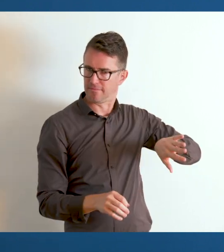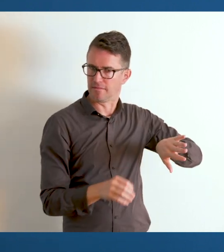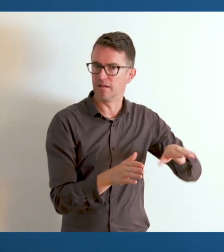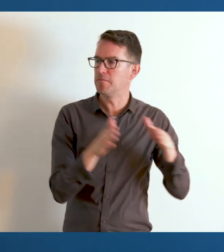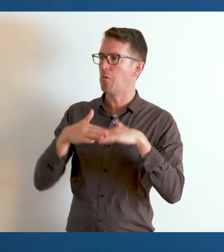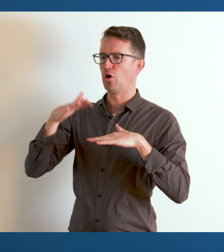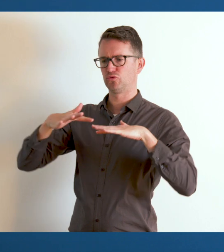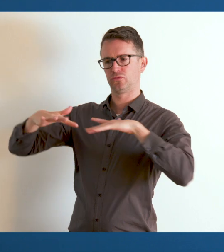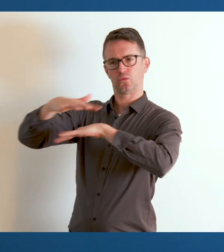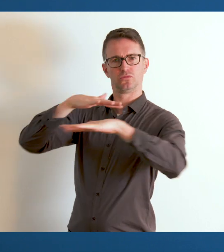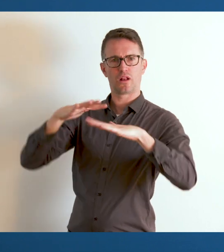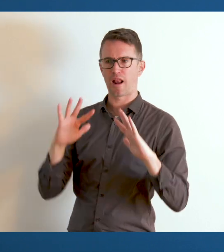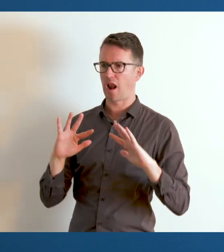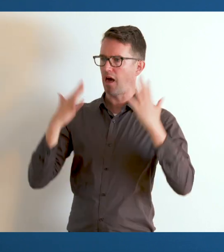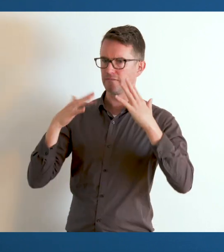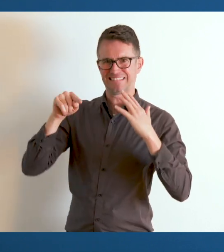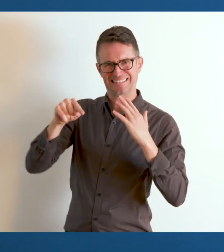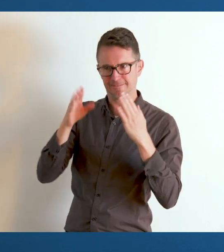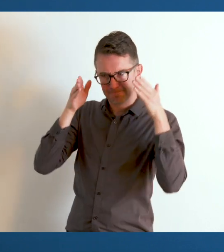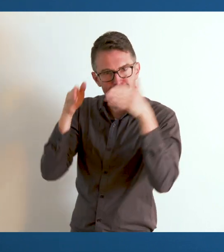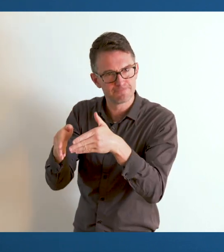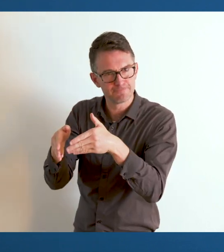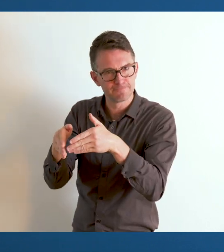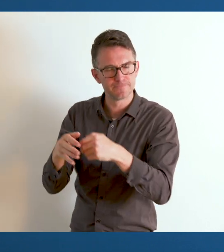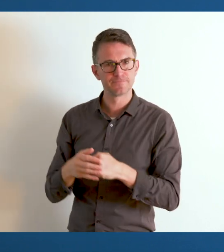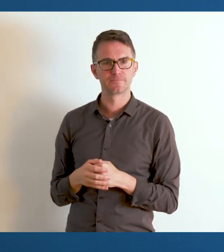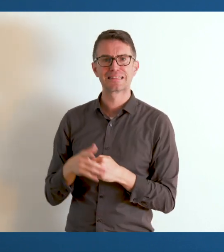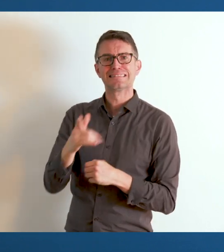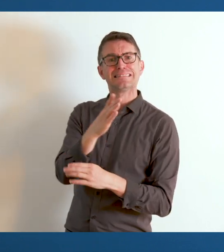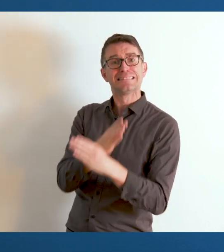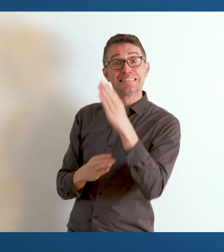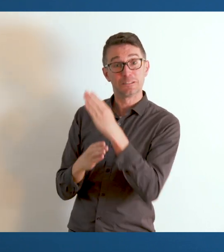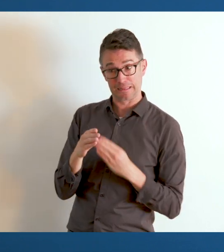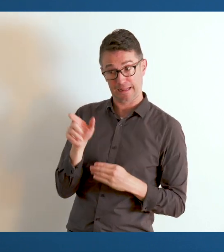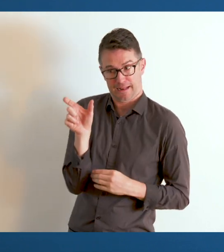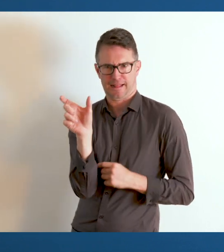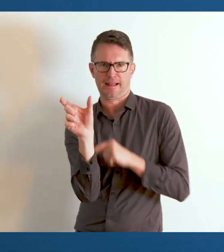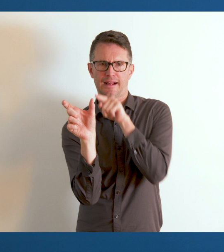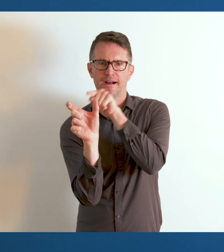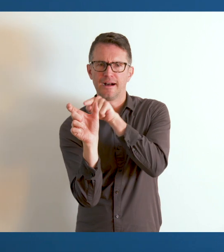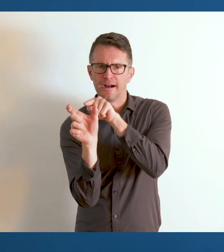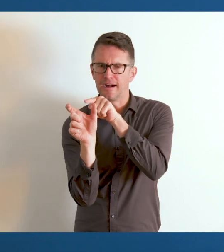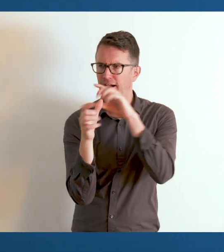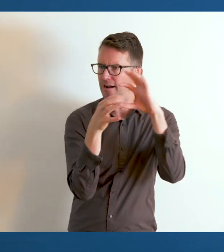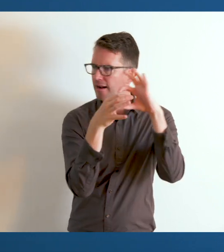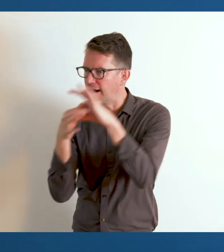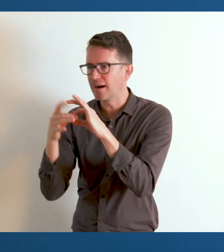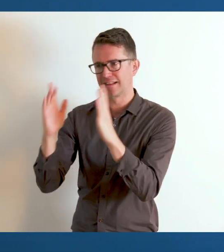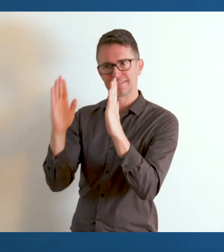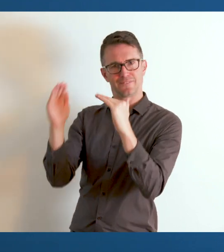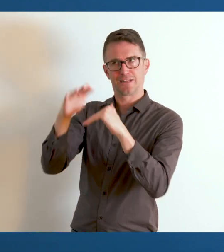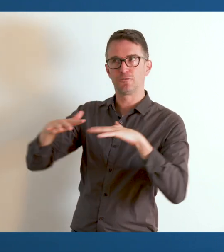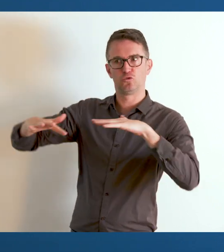configuration, and that's important. Disability, because of that definition, may be a